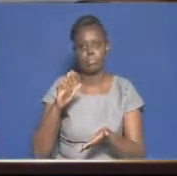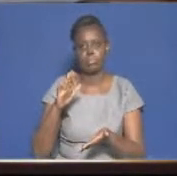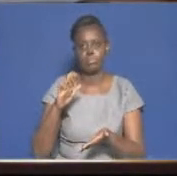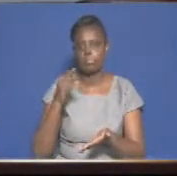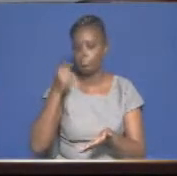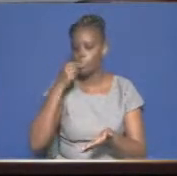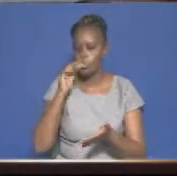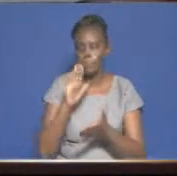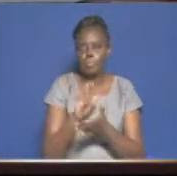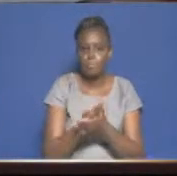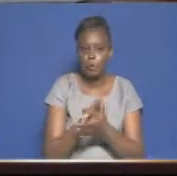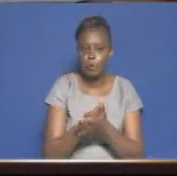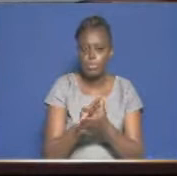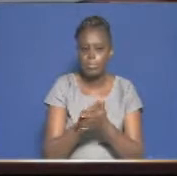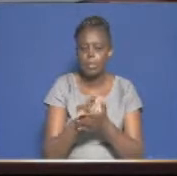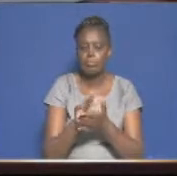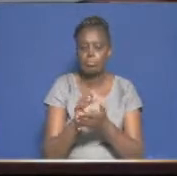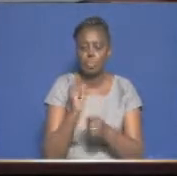undertaking a survey